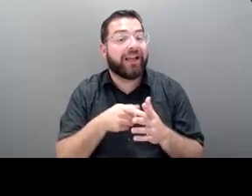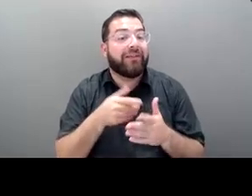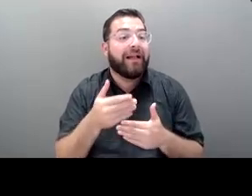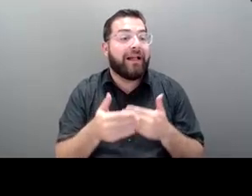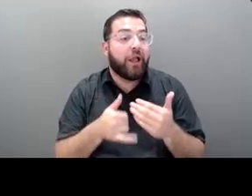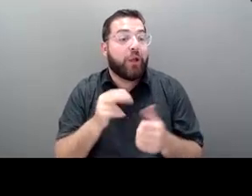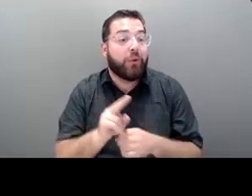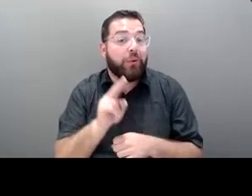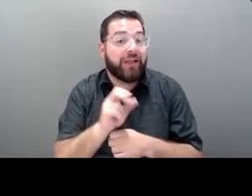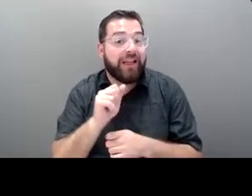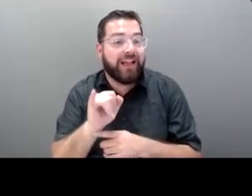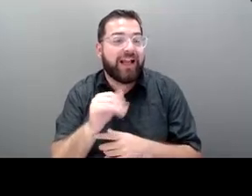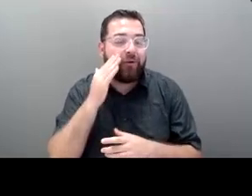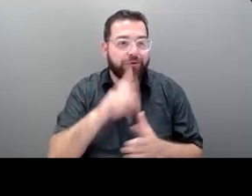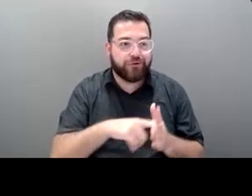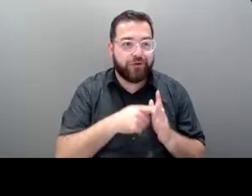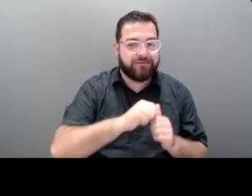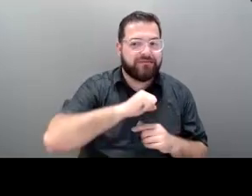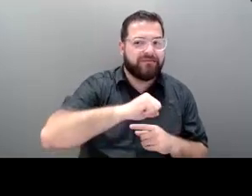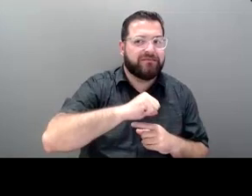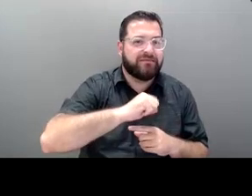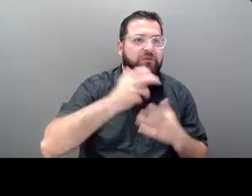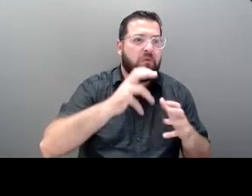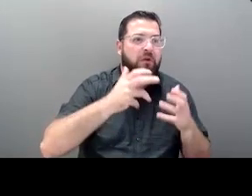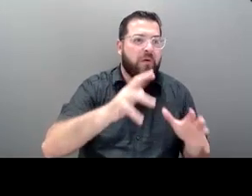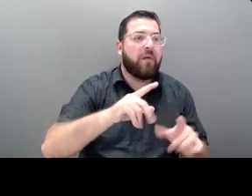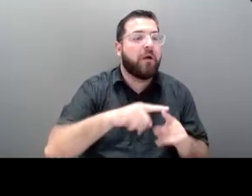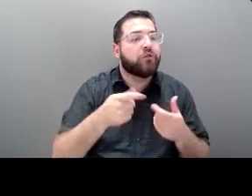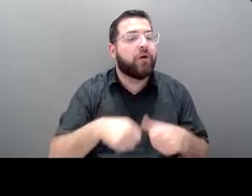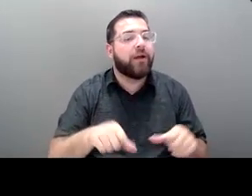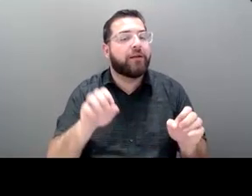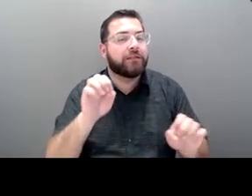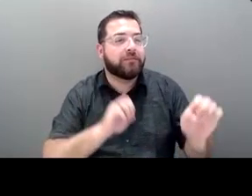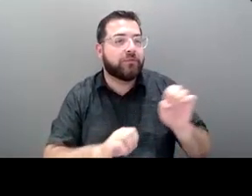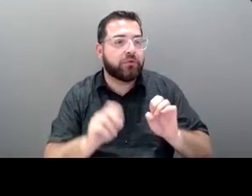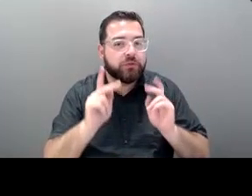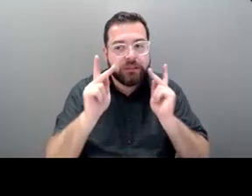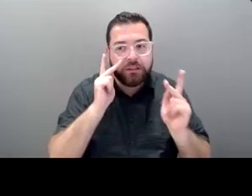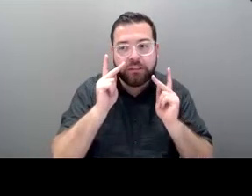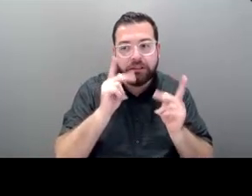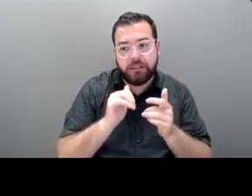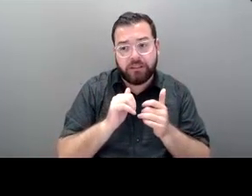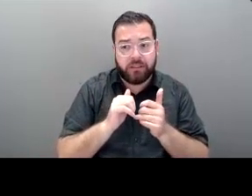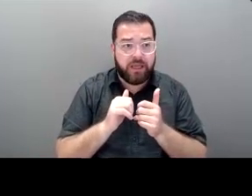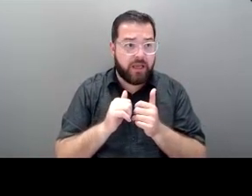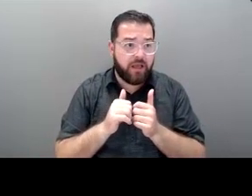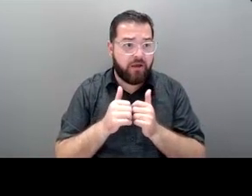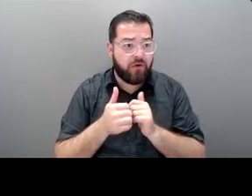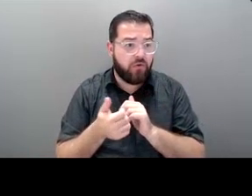you know, like experimenting and see kind of how this goes for